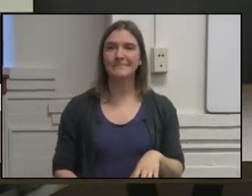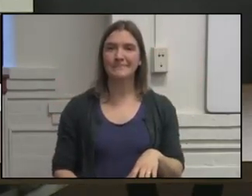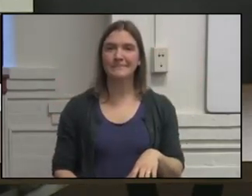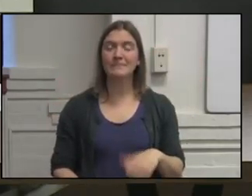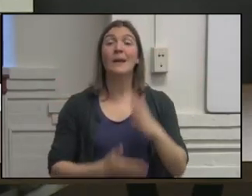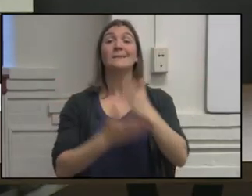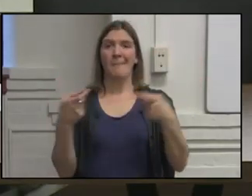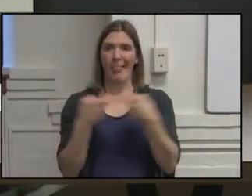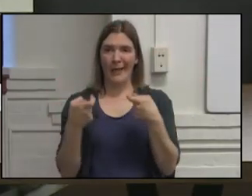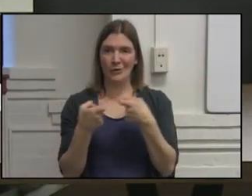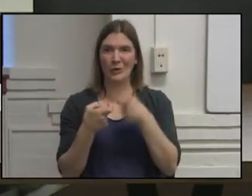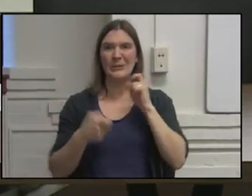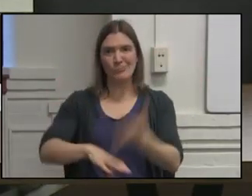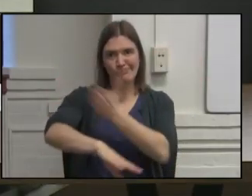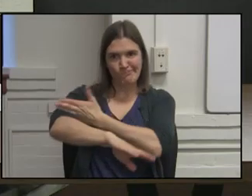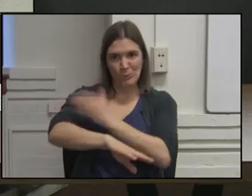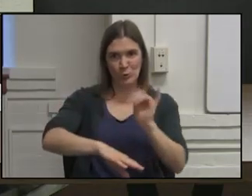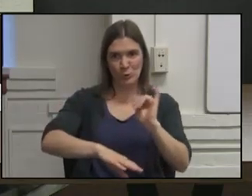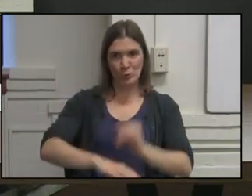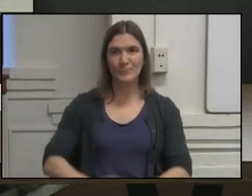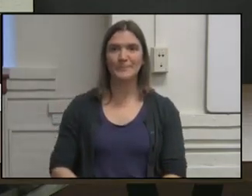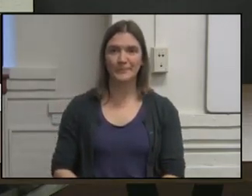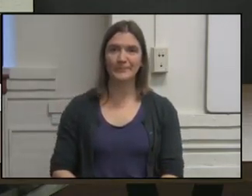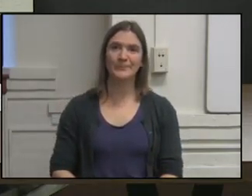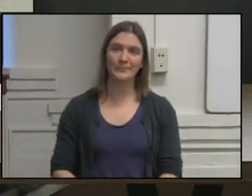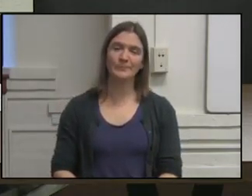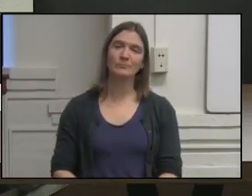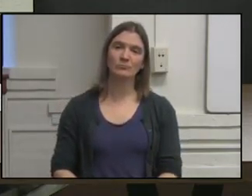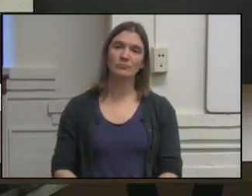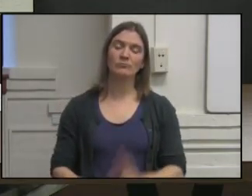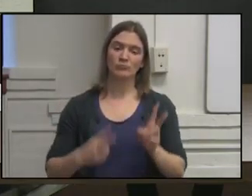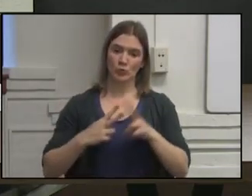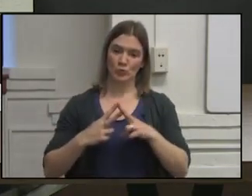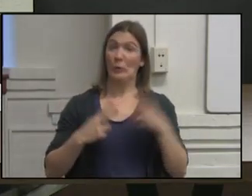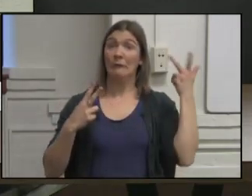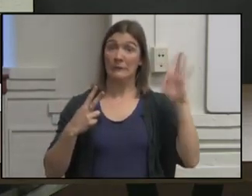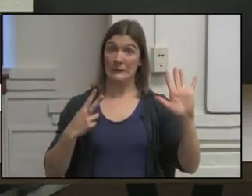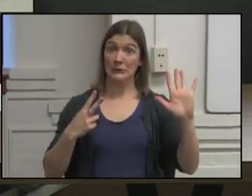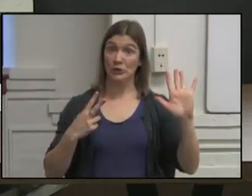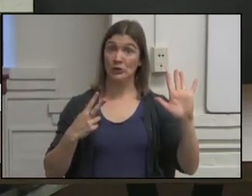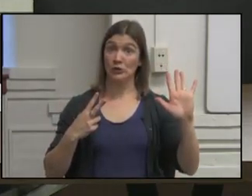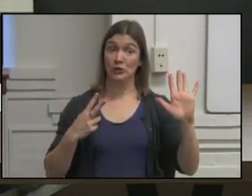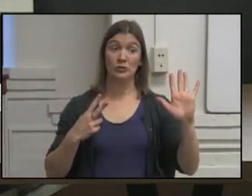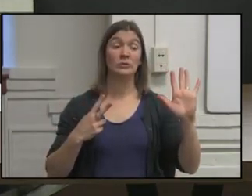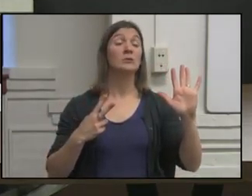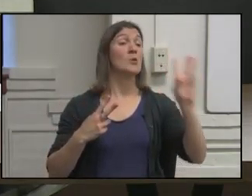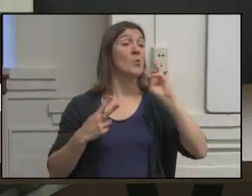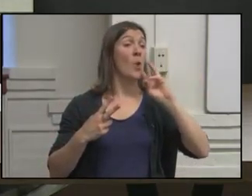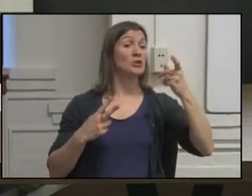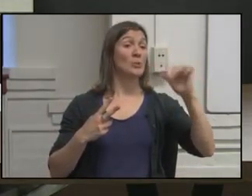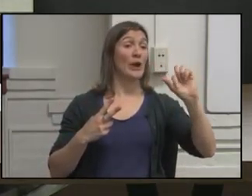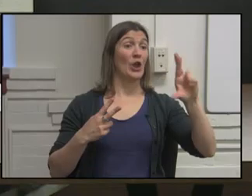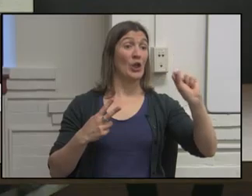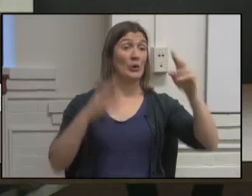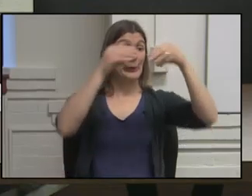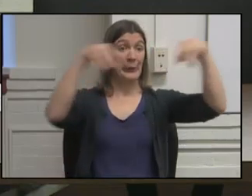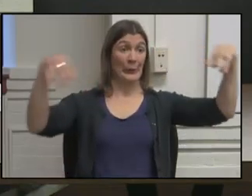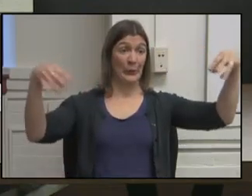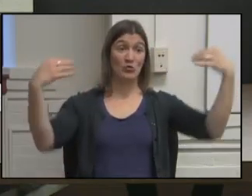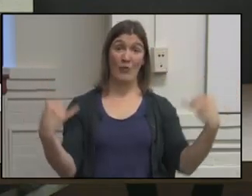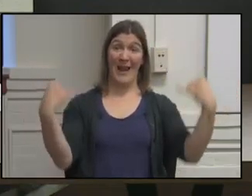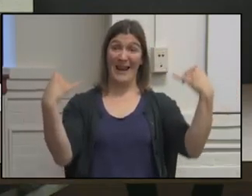some electrical work in the building. And we have done that. The sprinkler system is, at